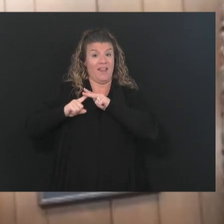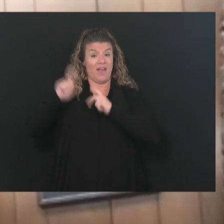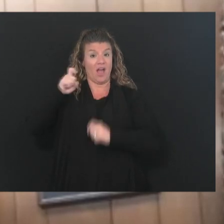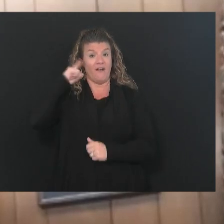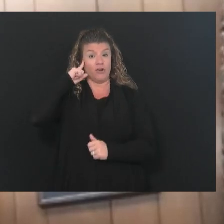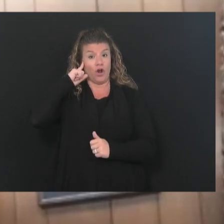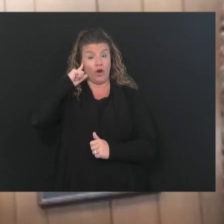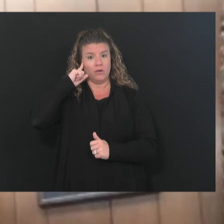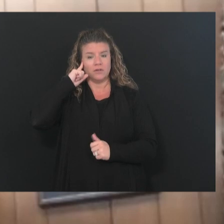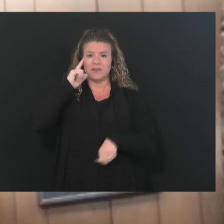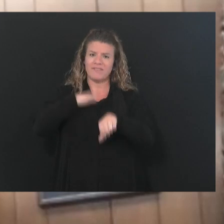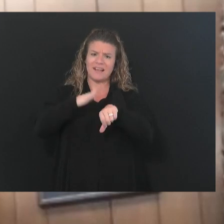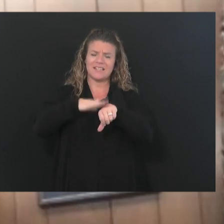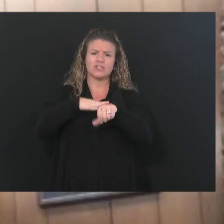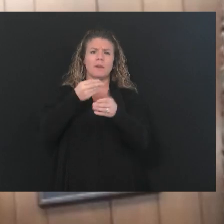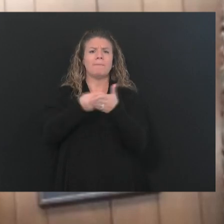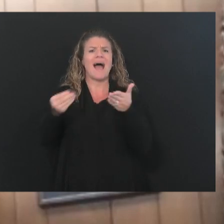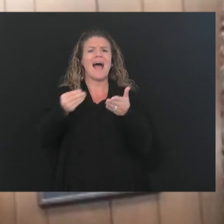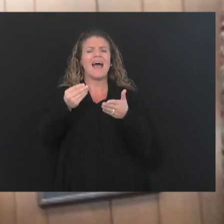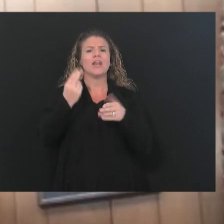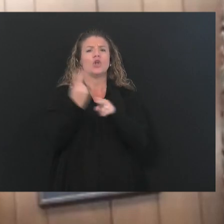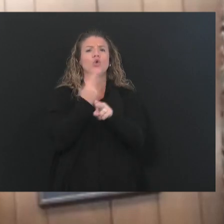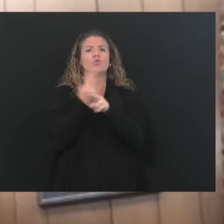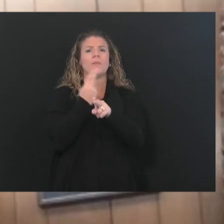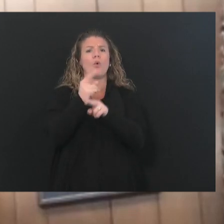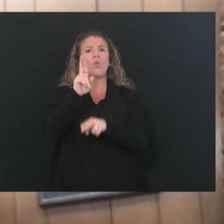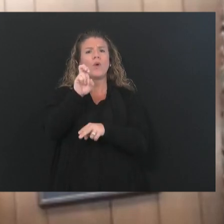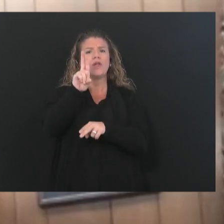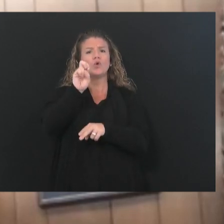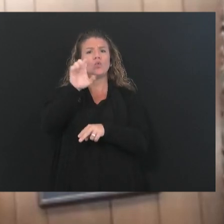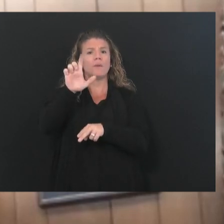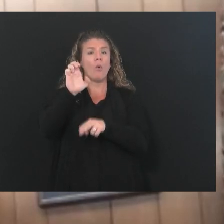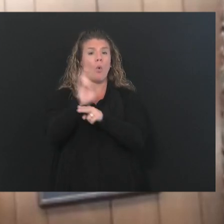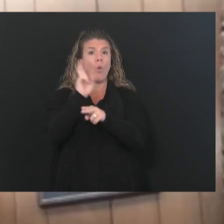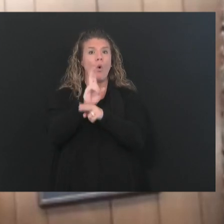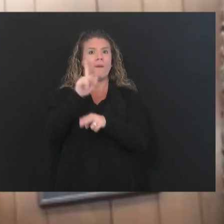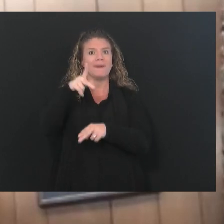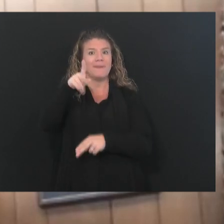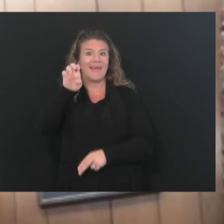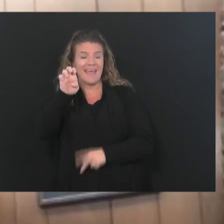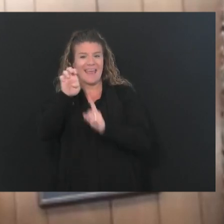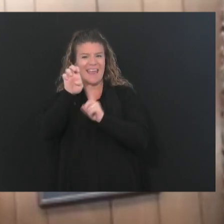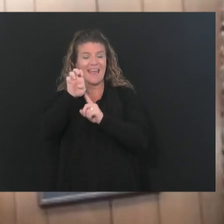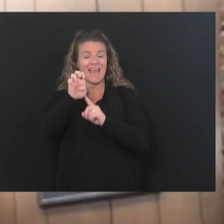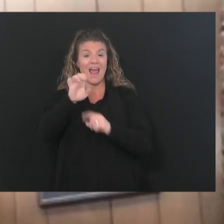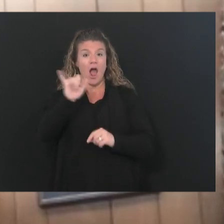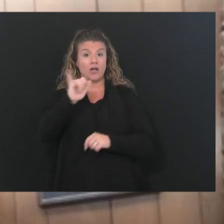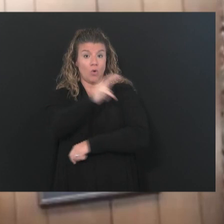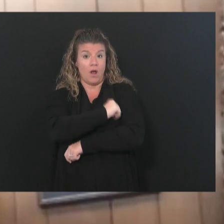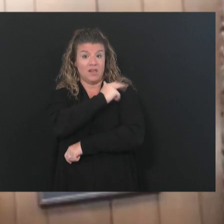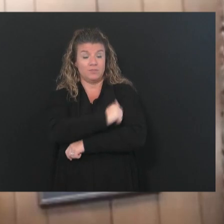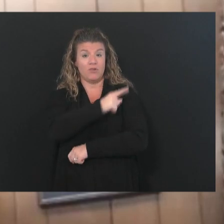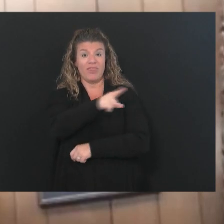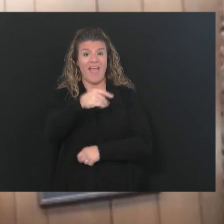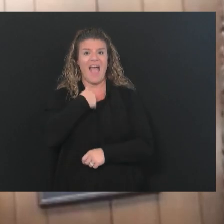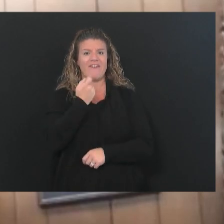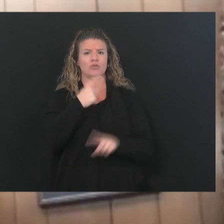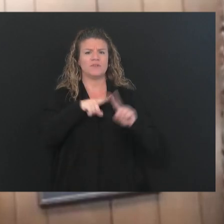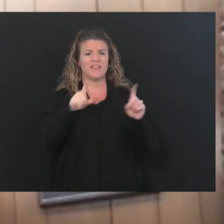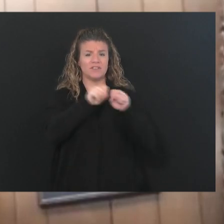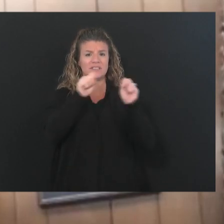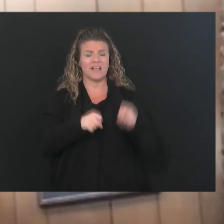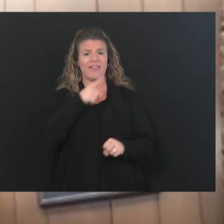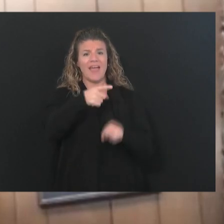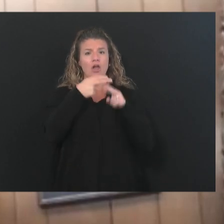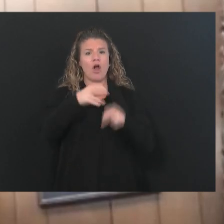the system we refer to as the PAPR system. Also in our hospitals, they have a little bit different system called the